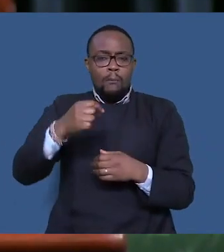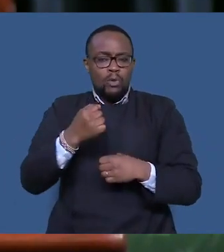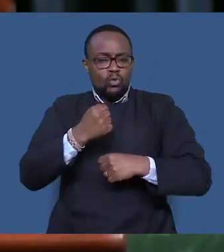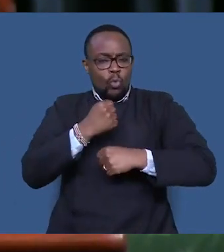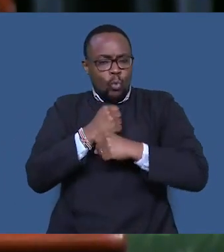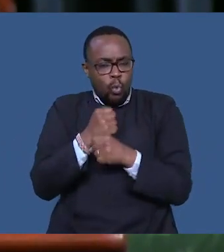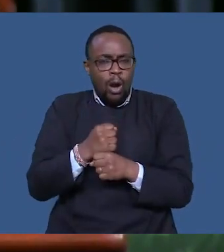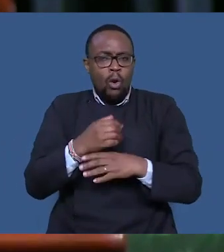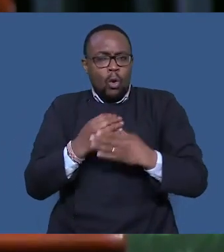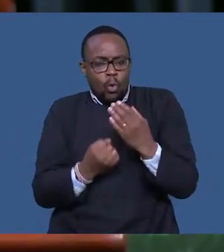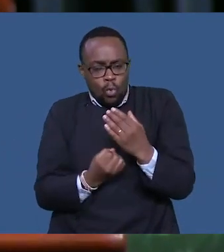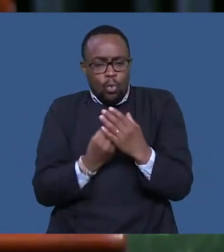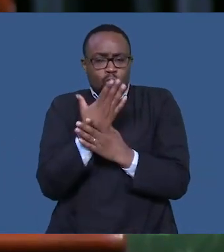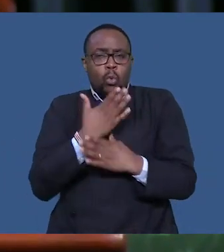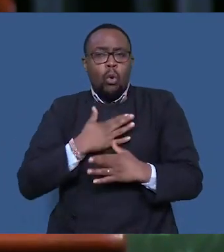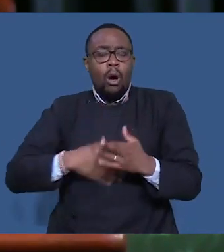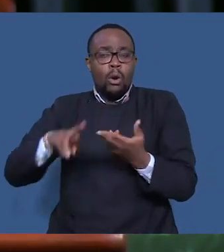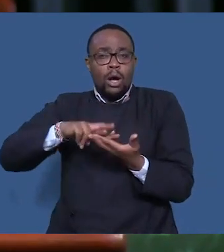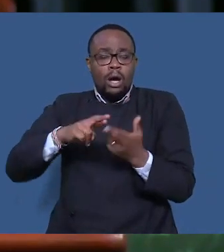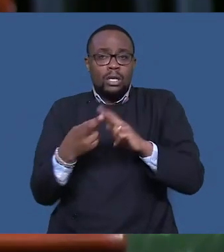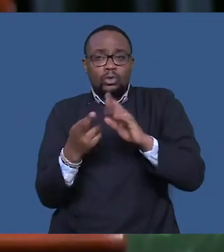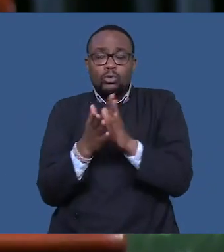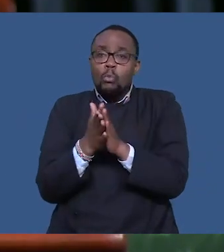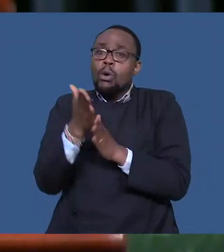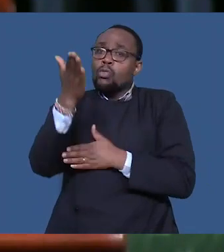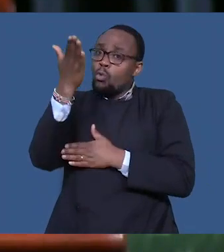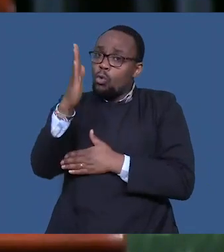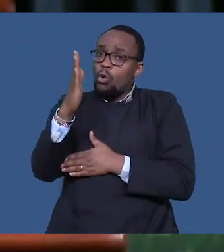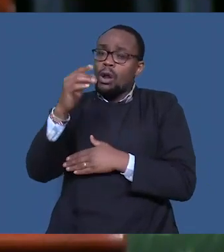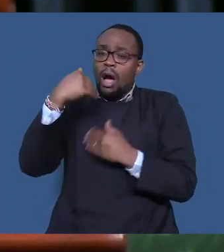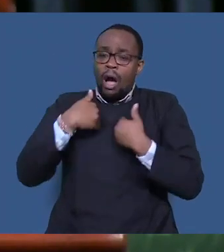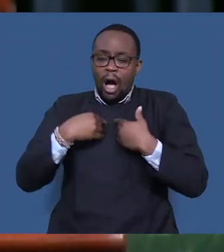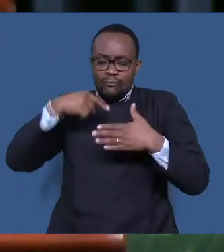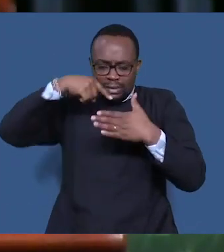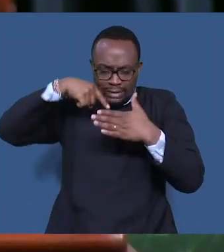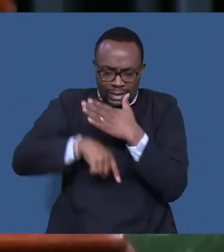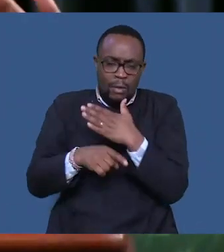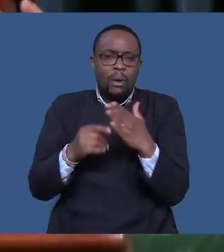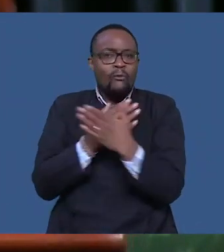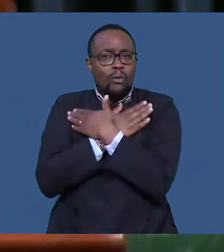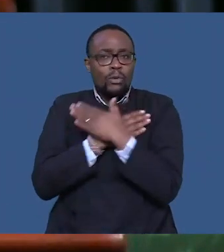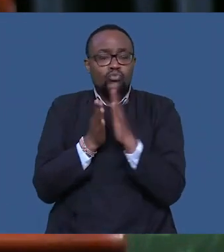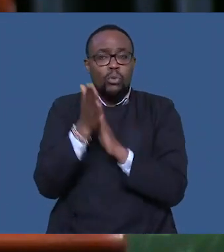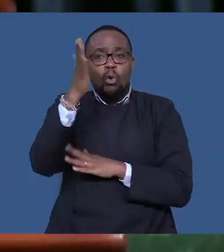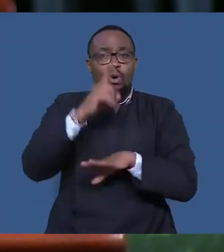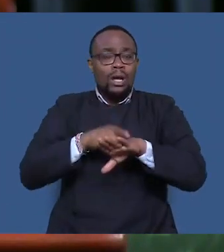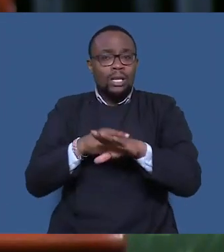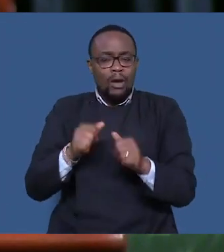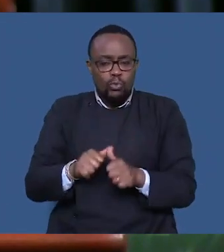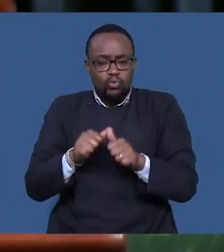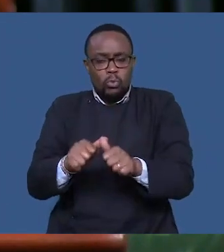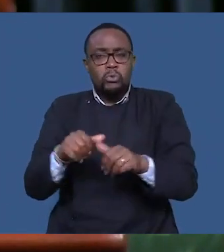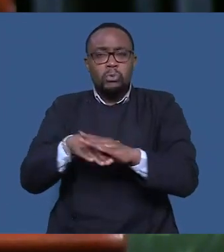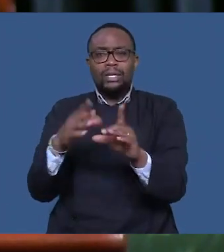with God. We have to nurture our walk with God, have an intimate relationship with the Spirit of God as we continue to scale the